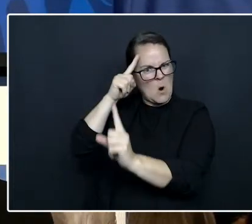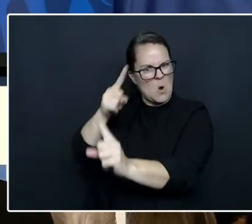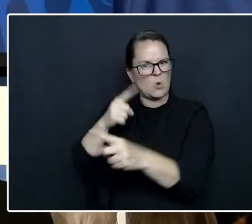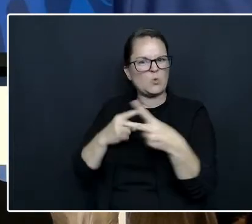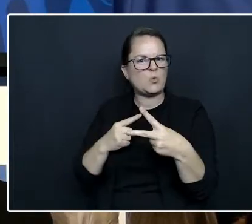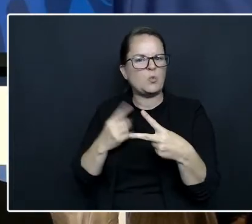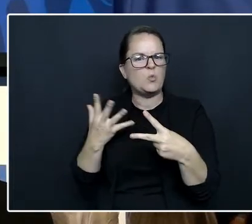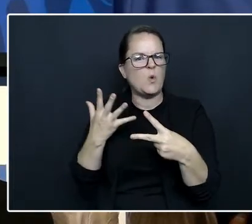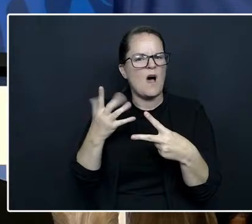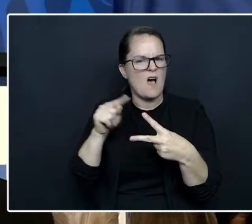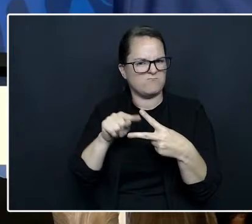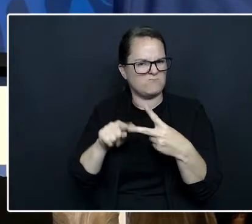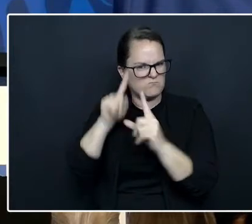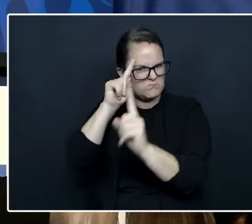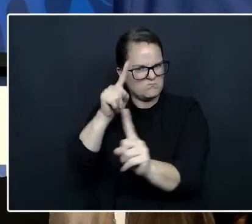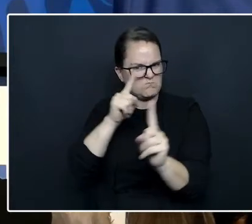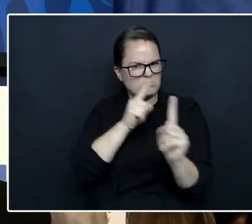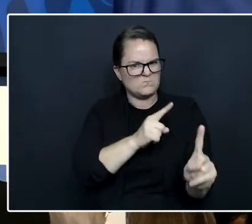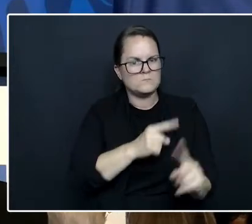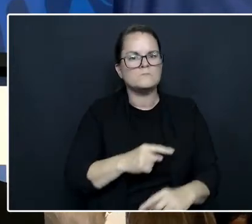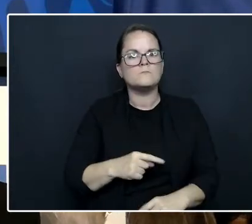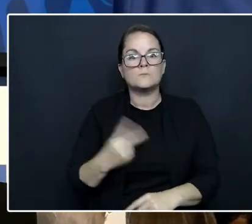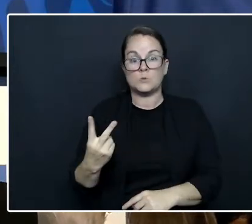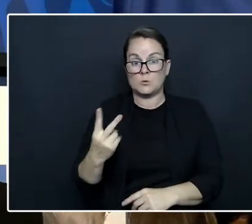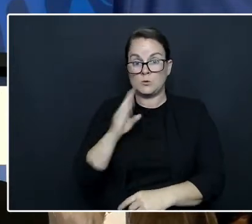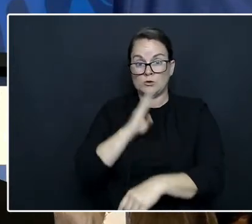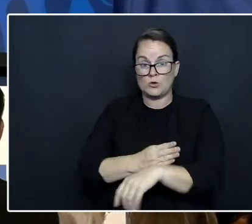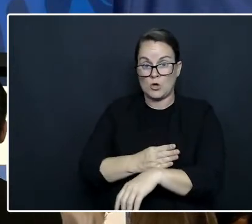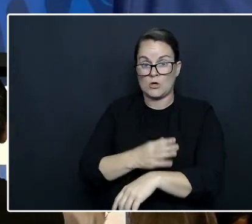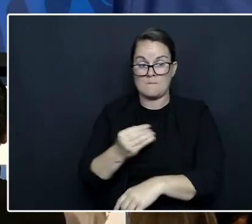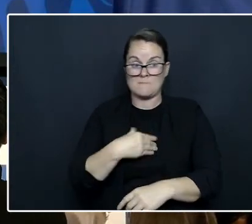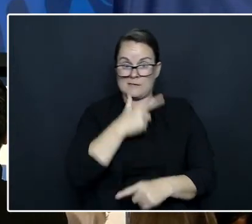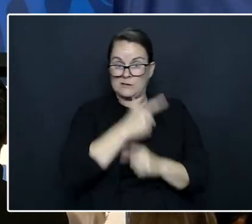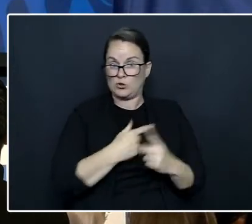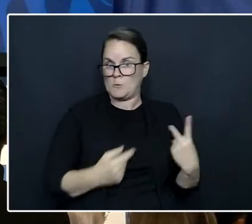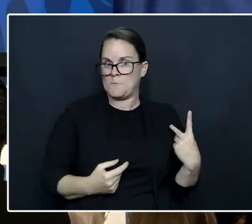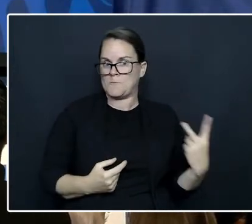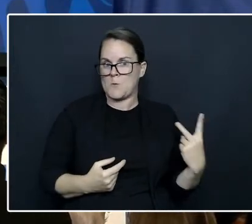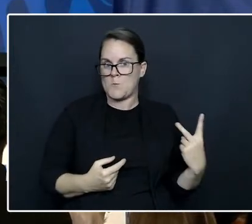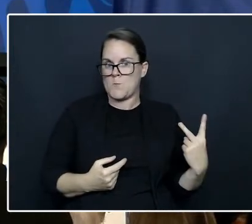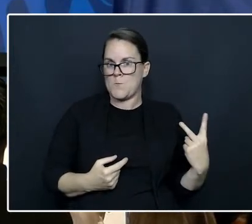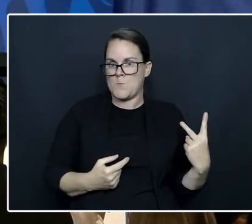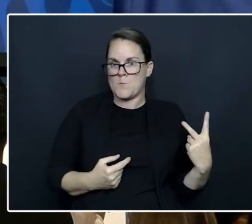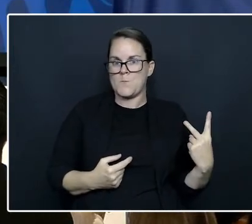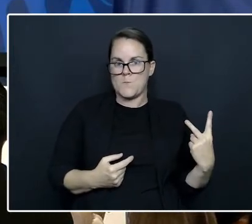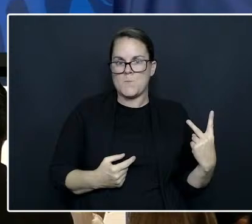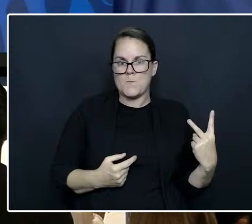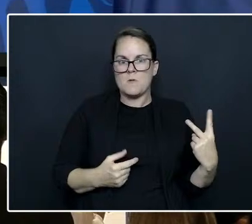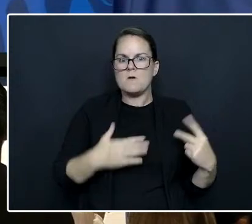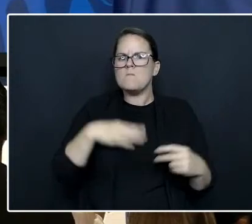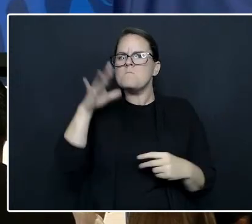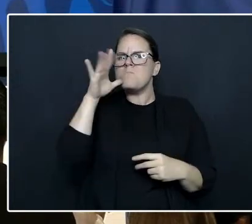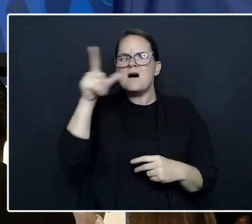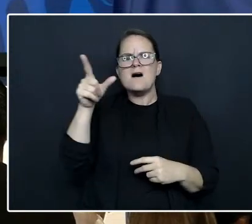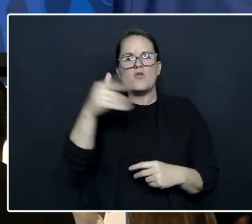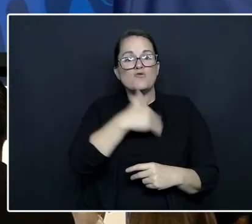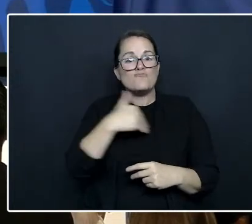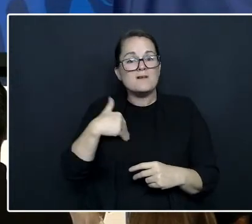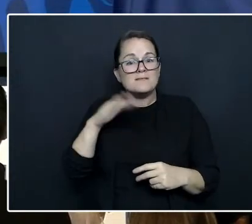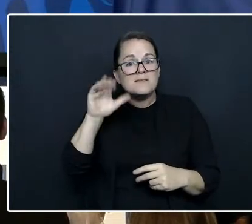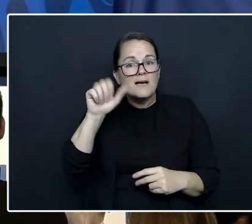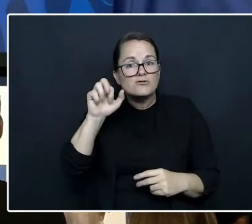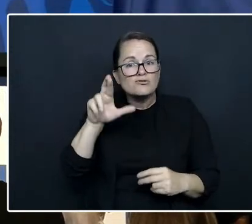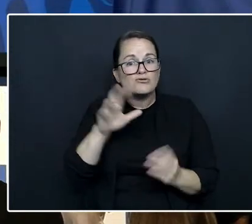sister Maya and me, and to end breast cancer. She was a breast cancer researcher. And I'll tell you, my mother